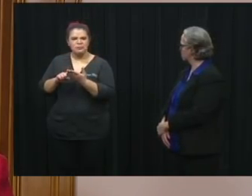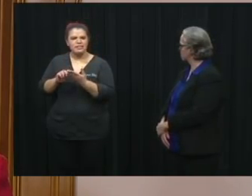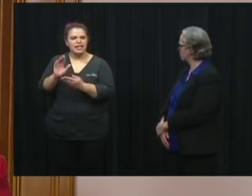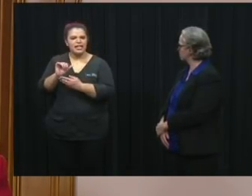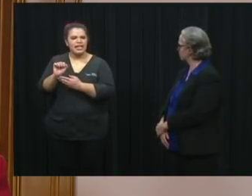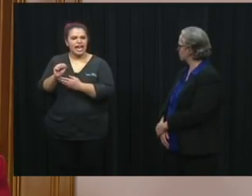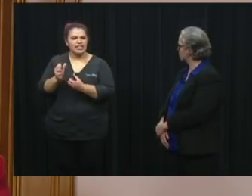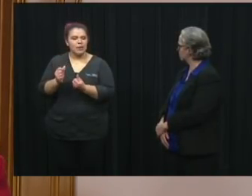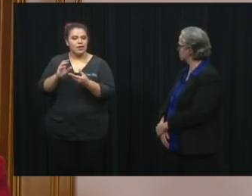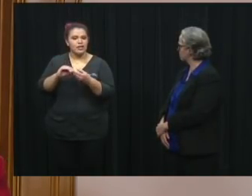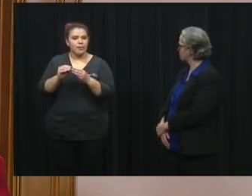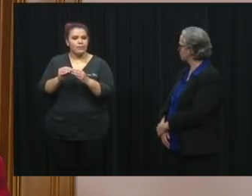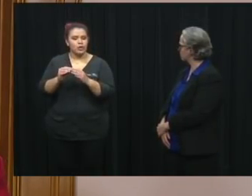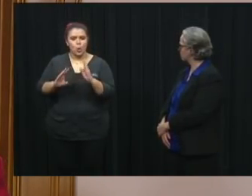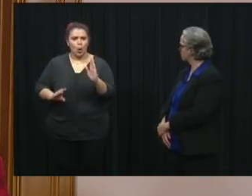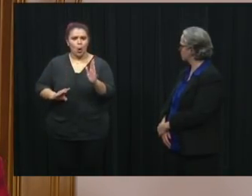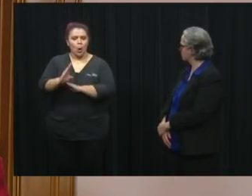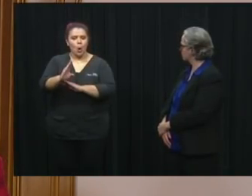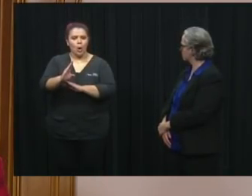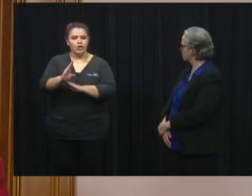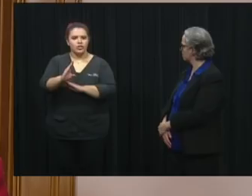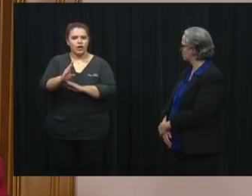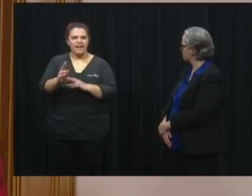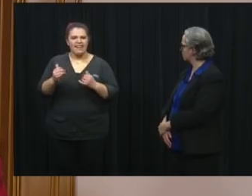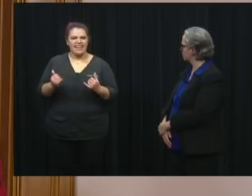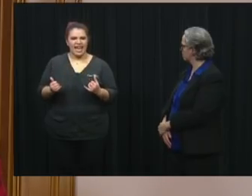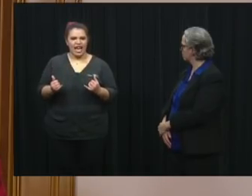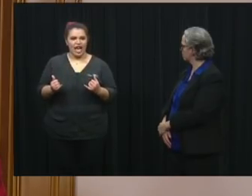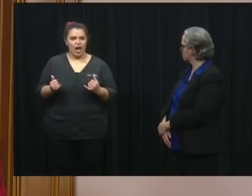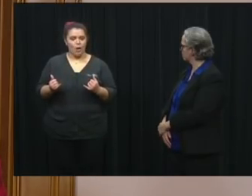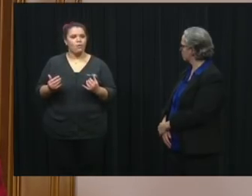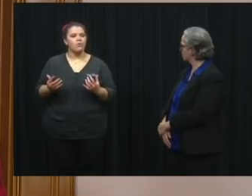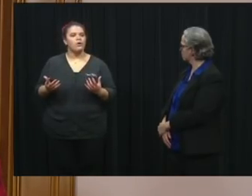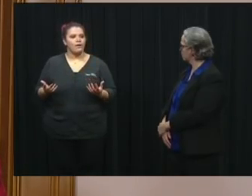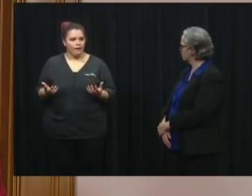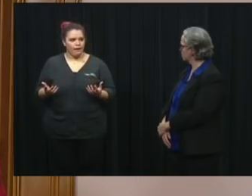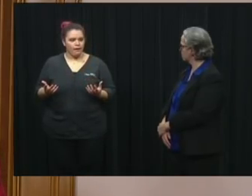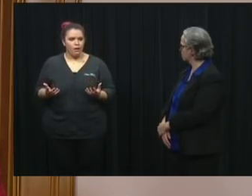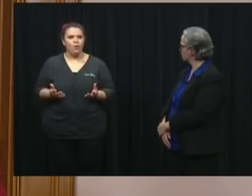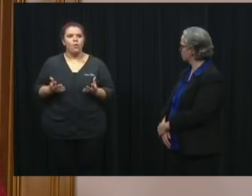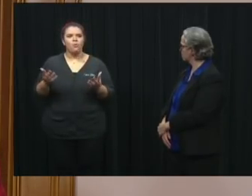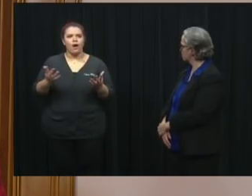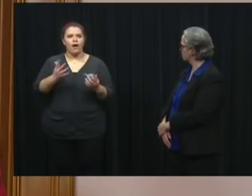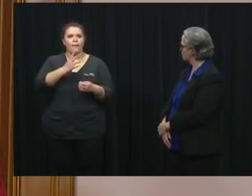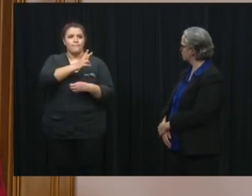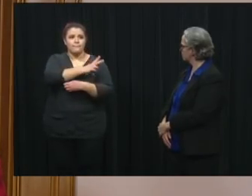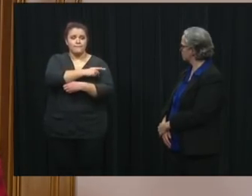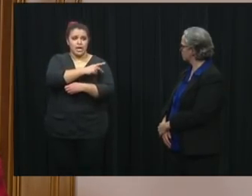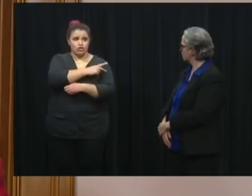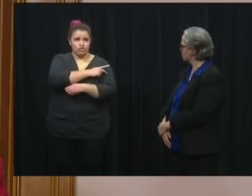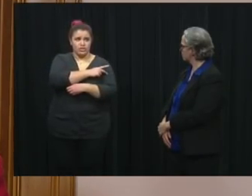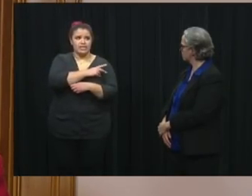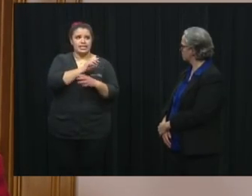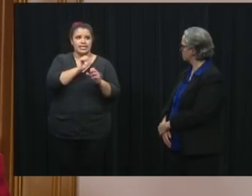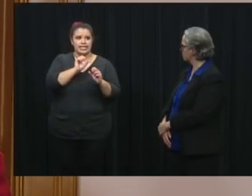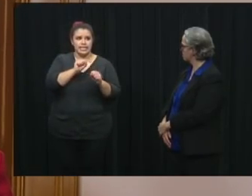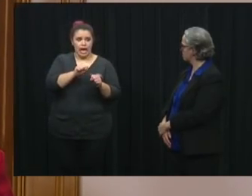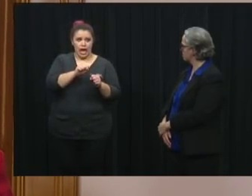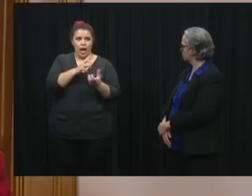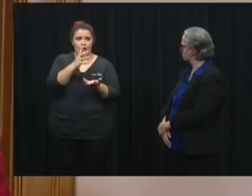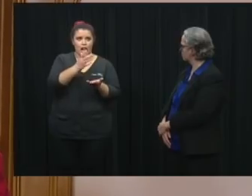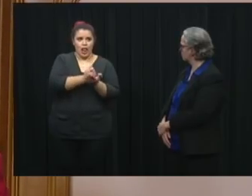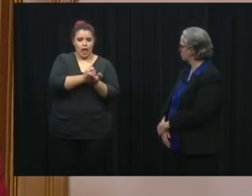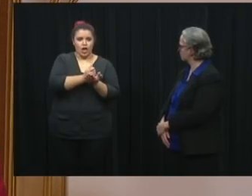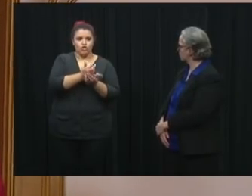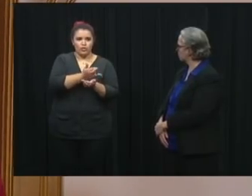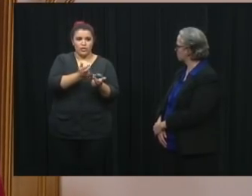kind of change the criteria for considering which patients get access to the limited resources. I'm wondering,